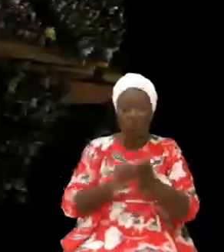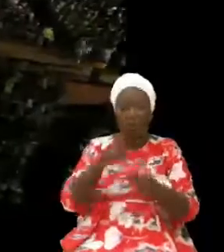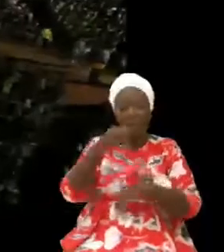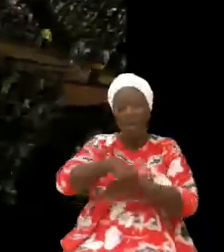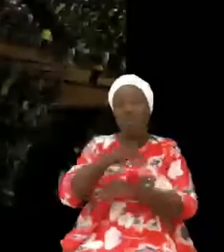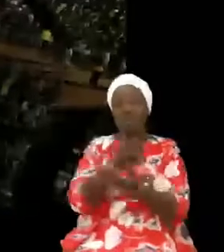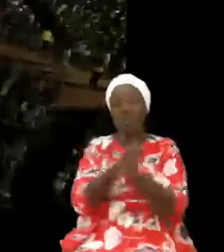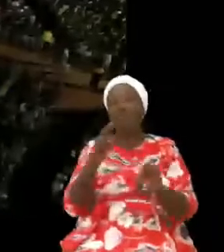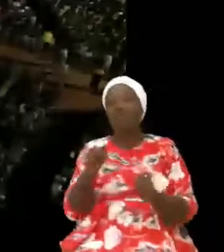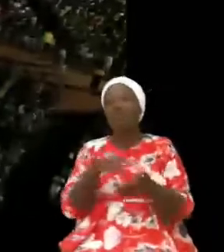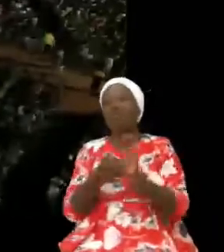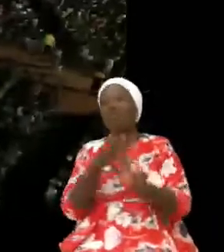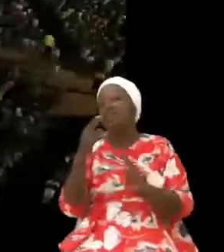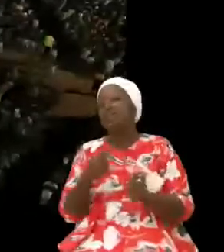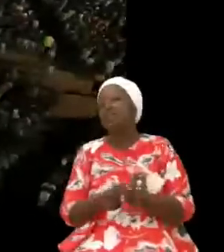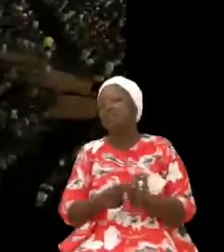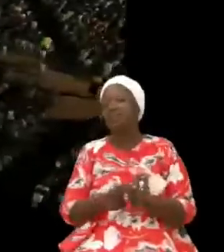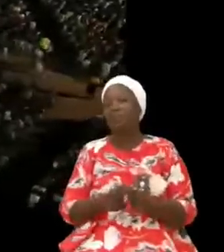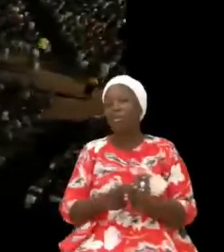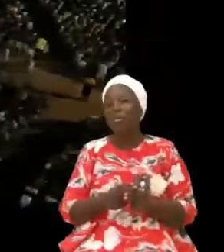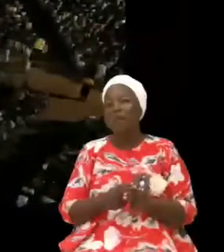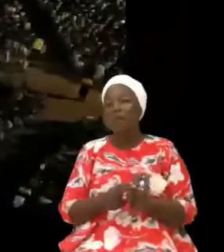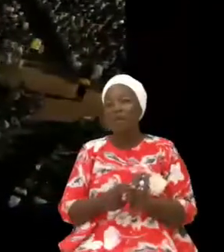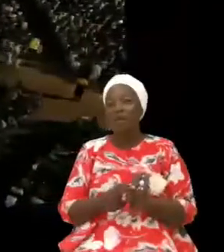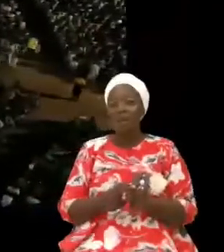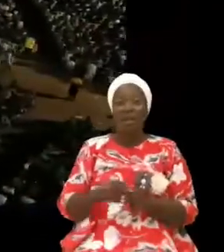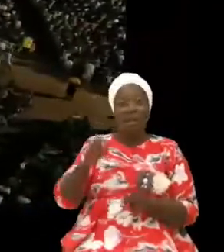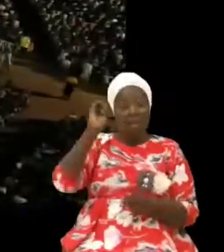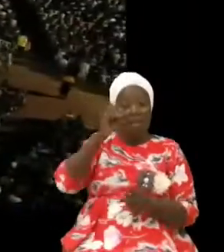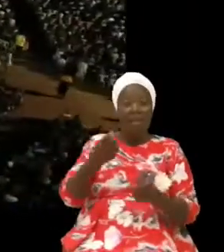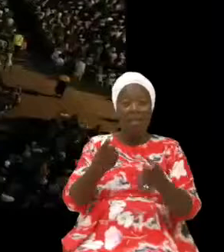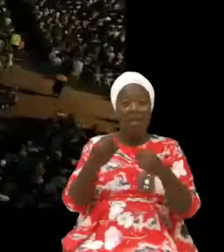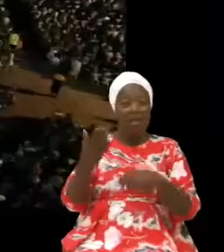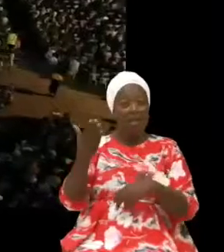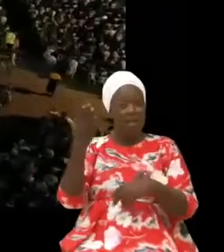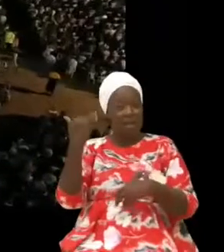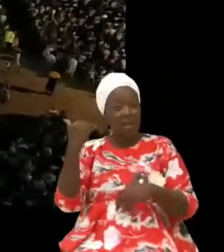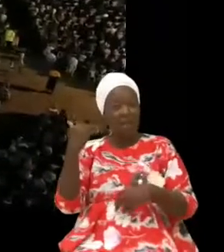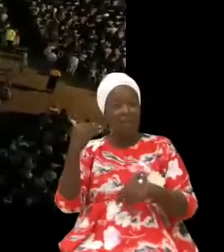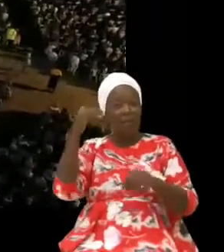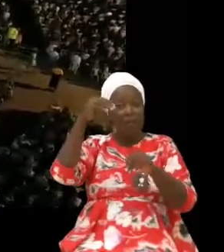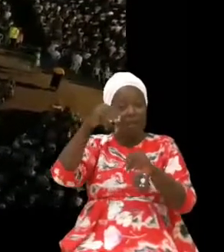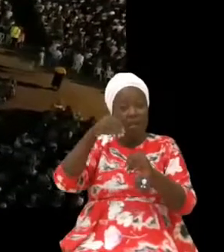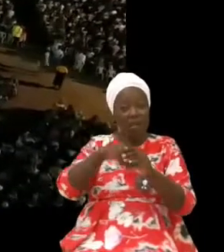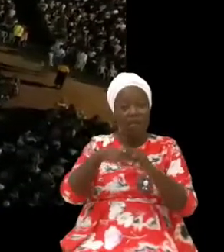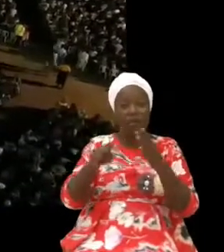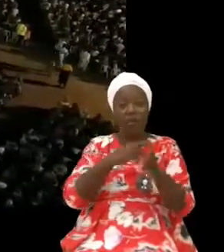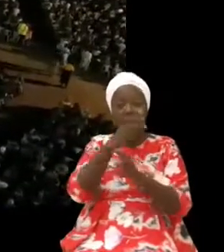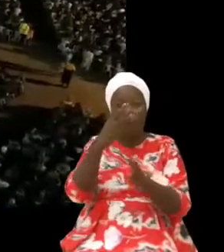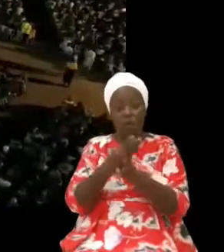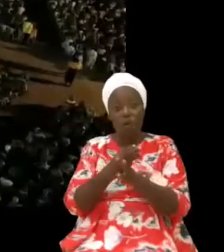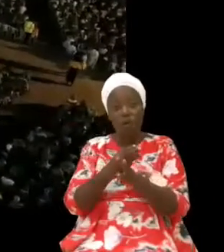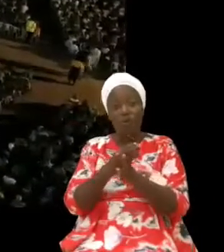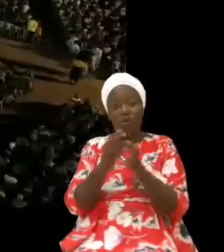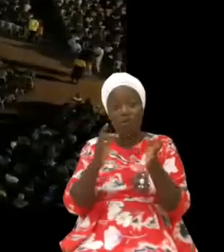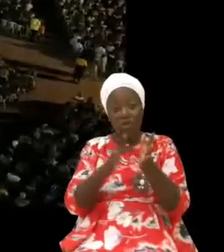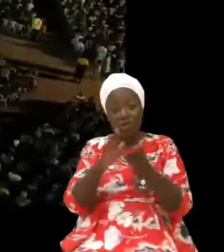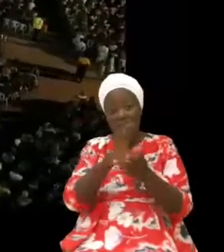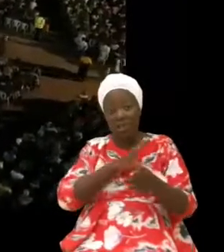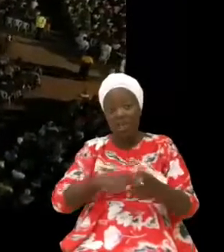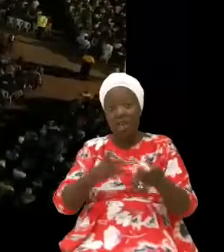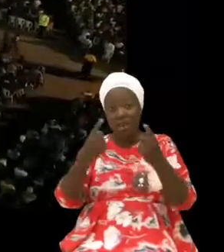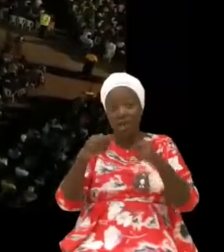your salvation. I don't have to do any other thing. Christ is Savior. He came into